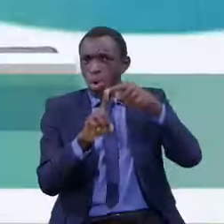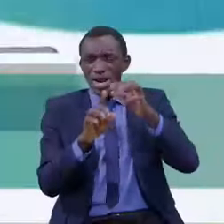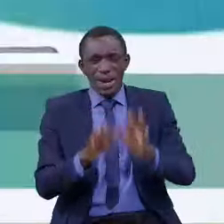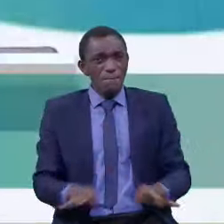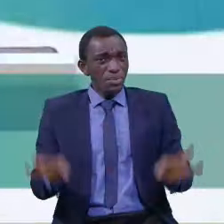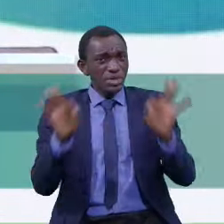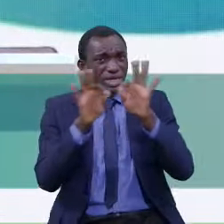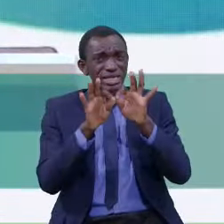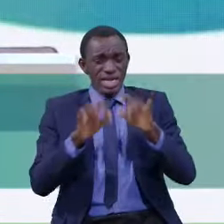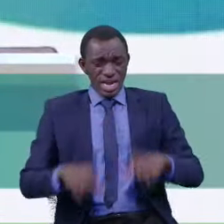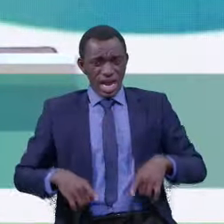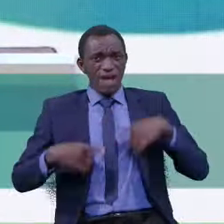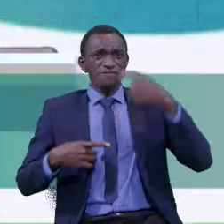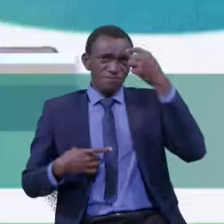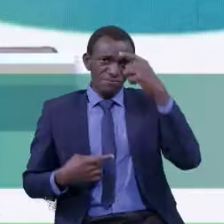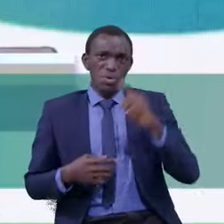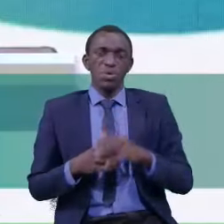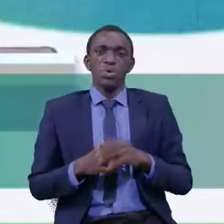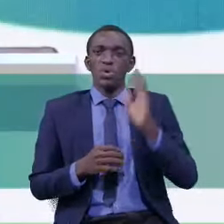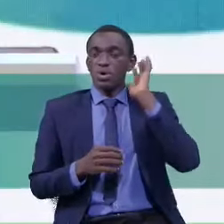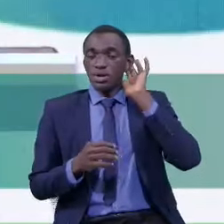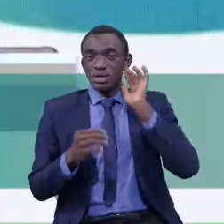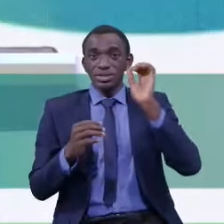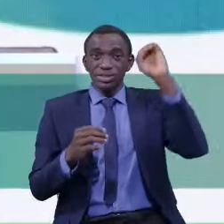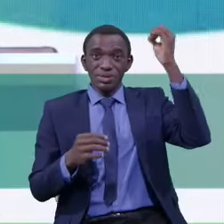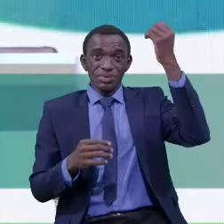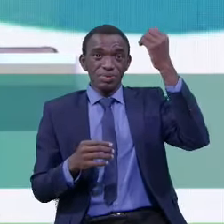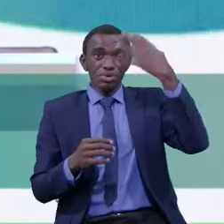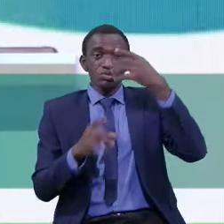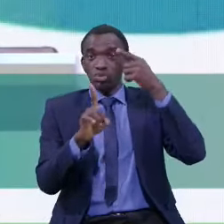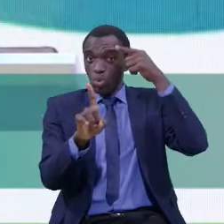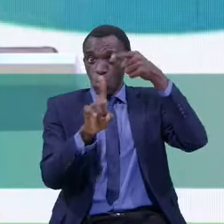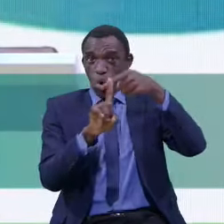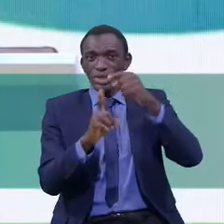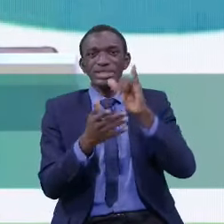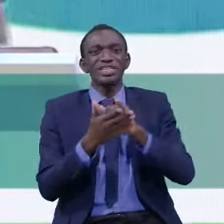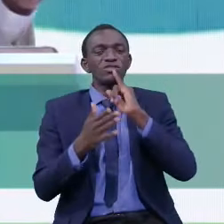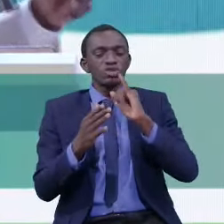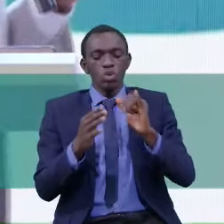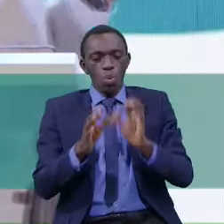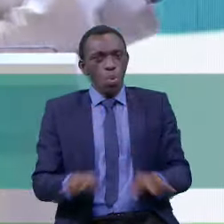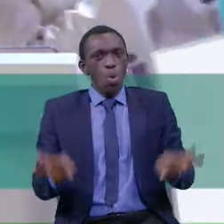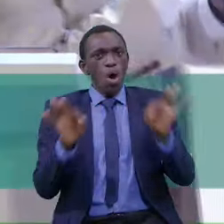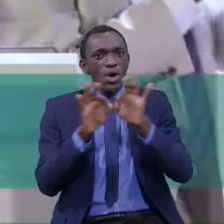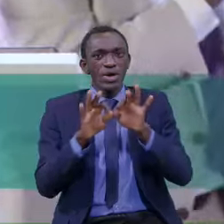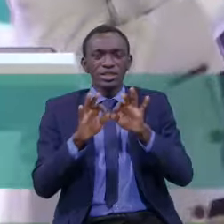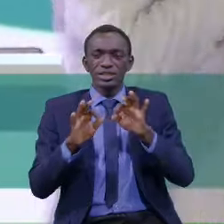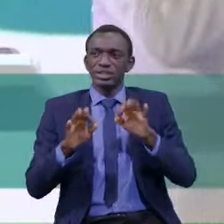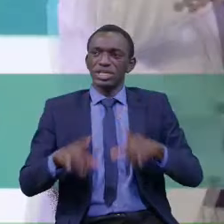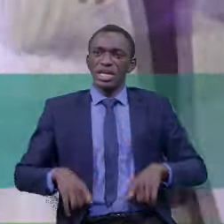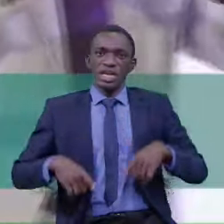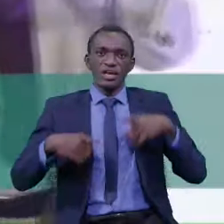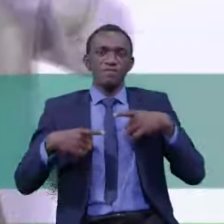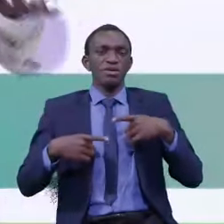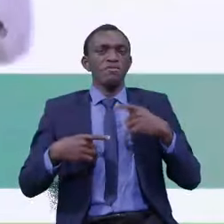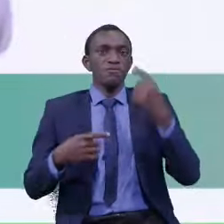A goal that is worth laboring for. That you say, I am a man,